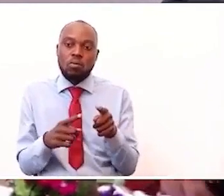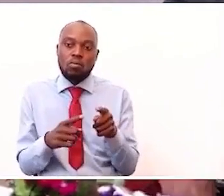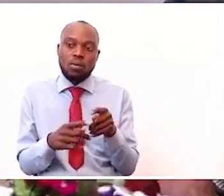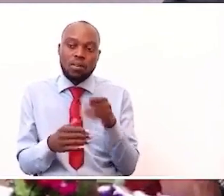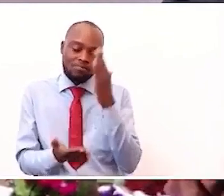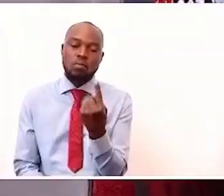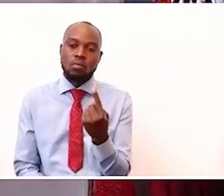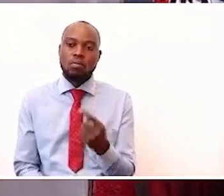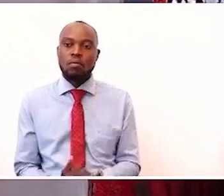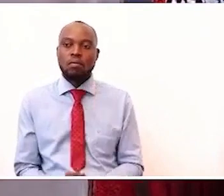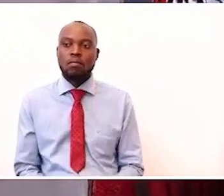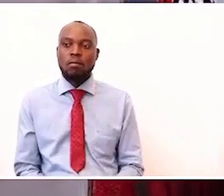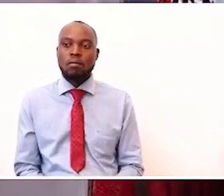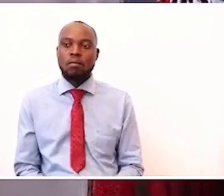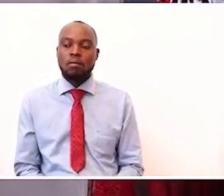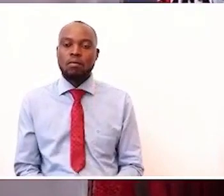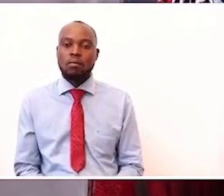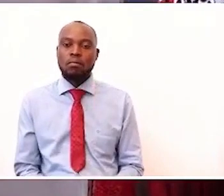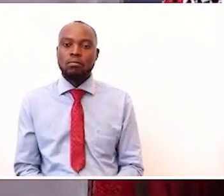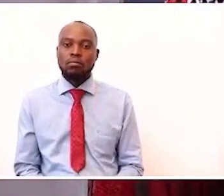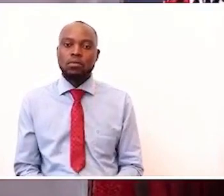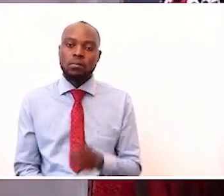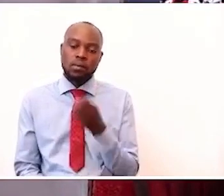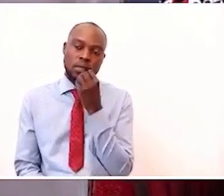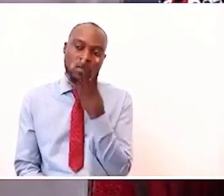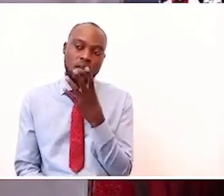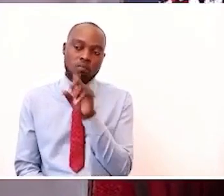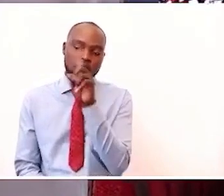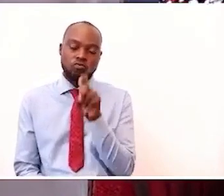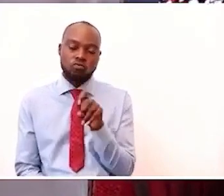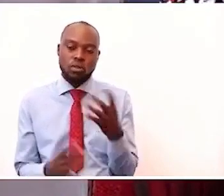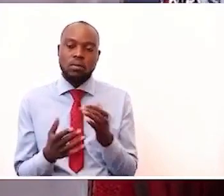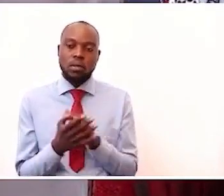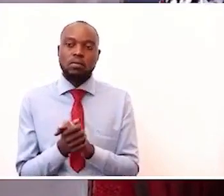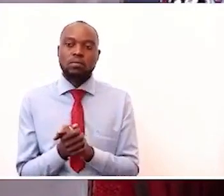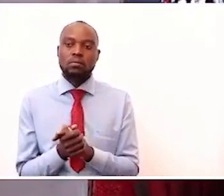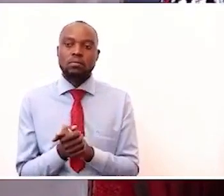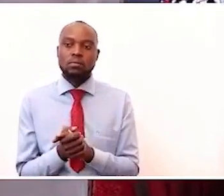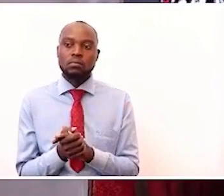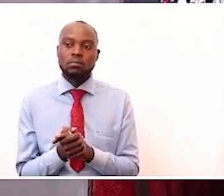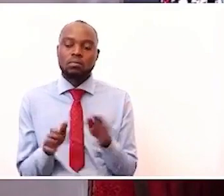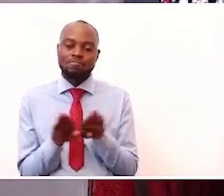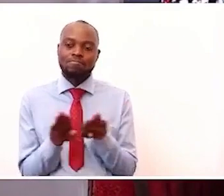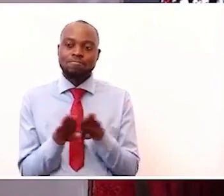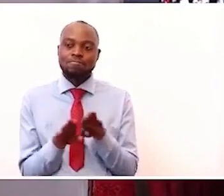there. First of all, to respond to the question that was referring to the AFCFTA,